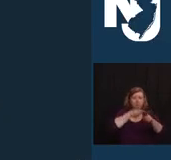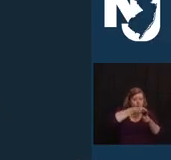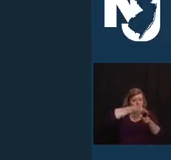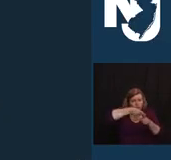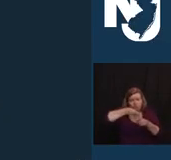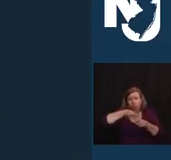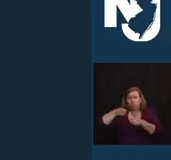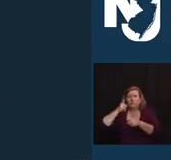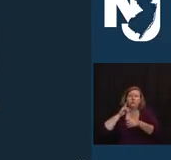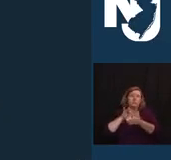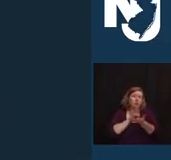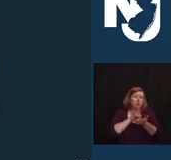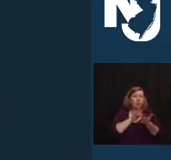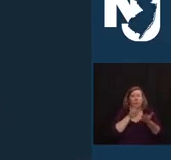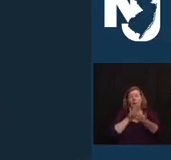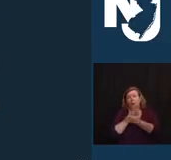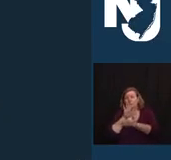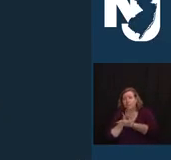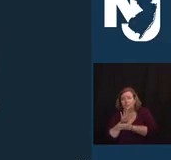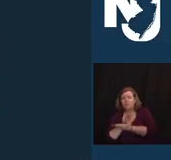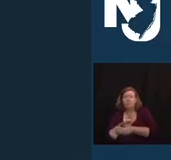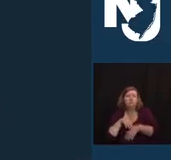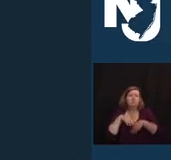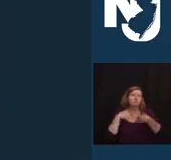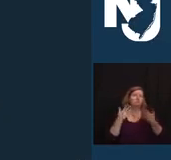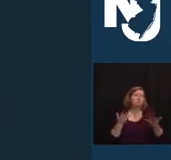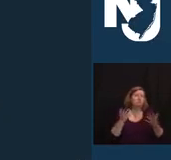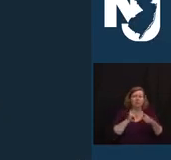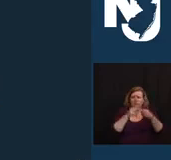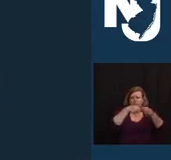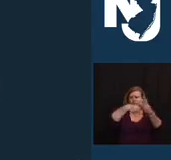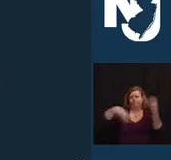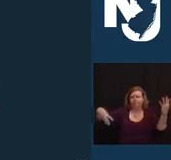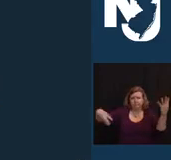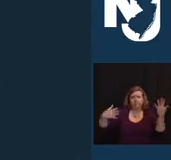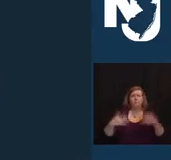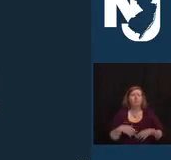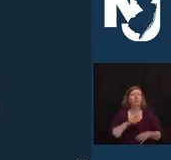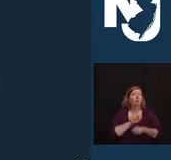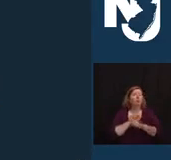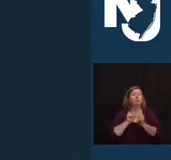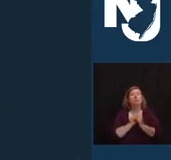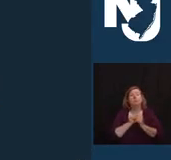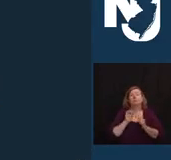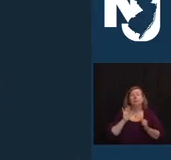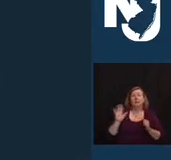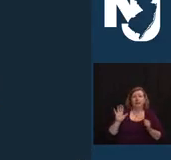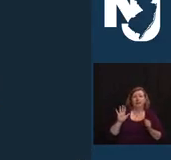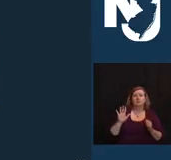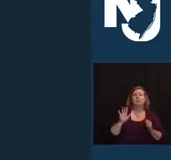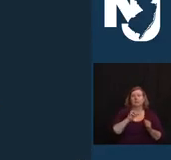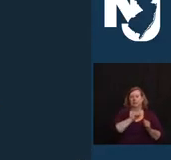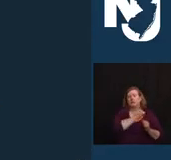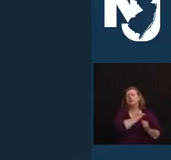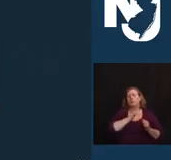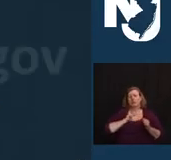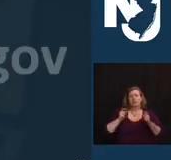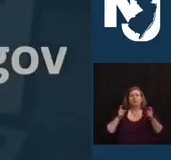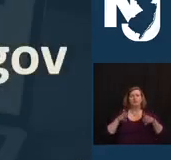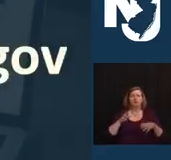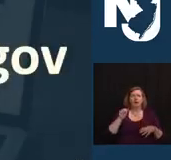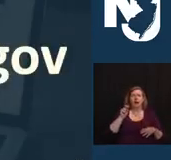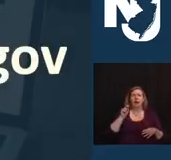many others. And we'll work alongside the Commission's outstanding Executive Director, Andrew Gross. I congratulate